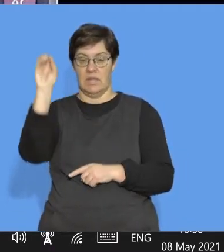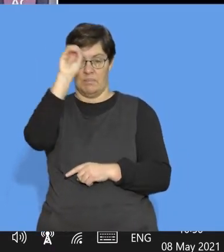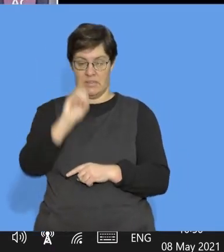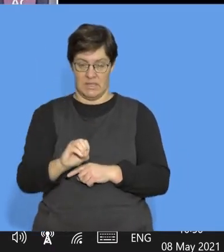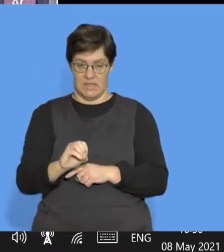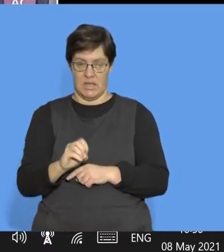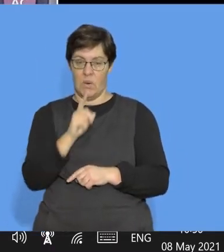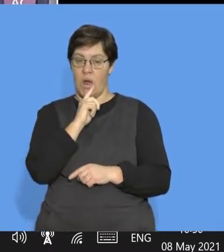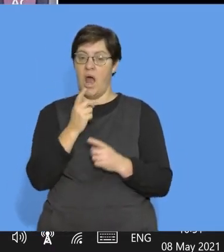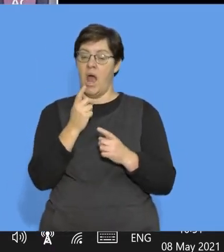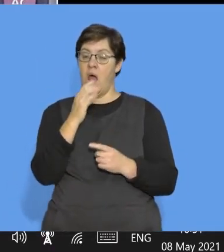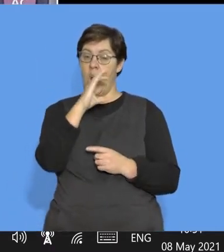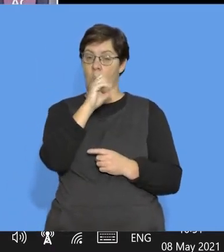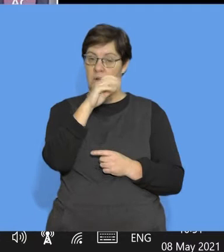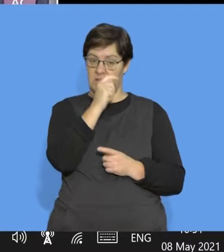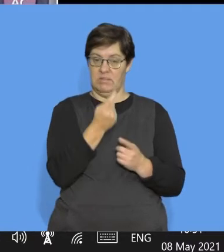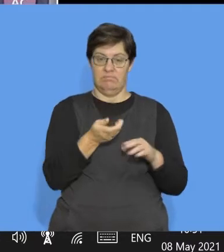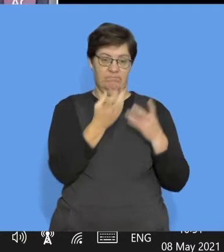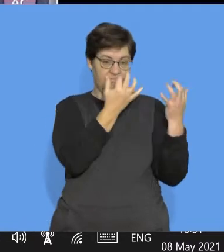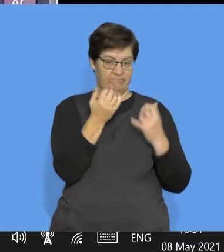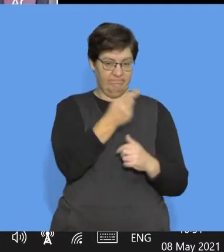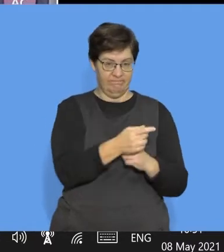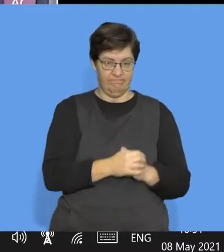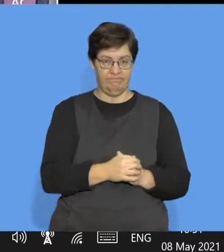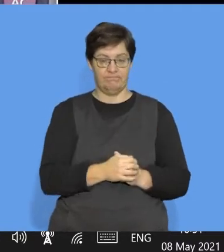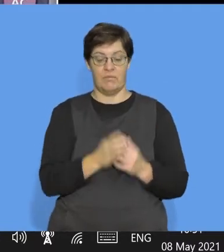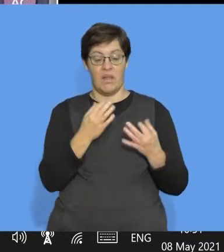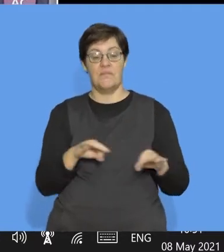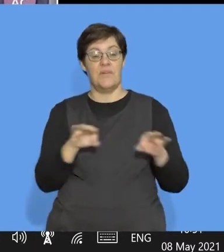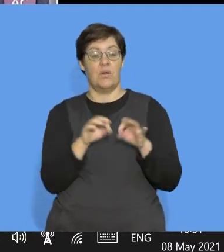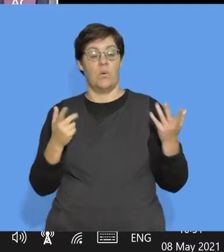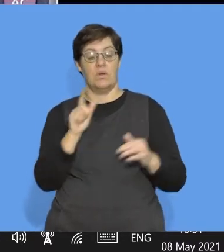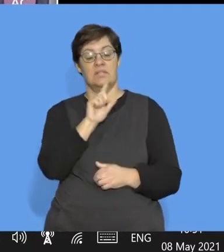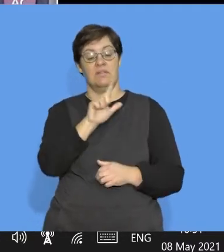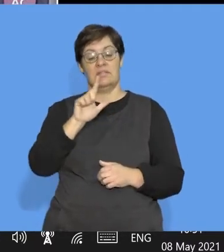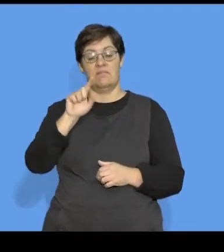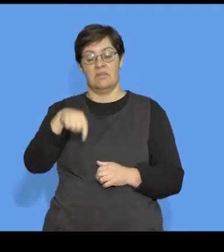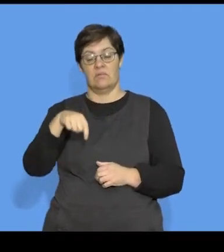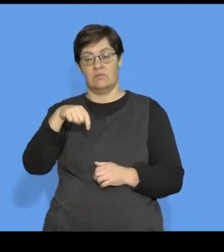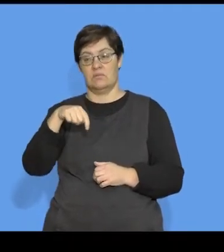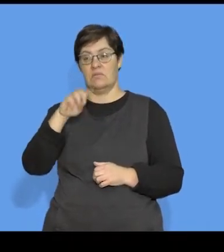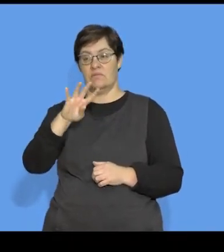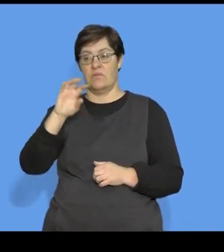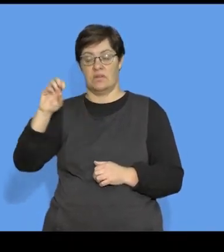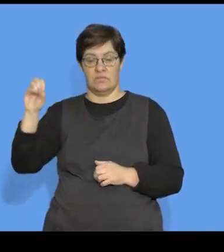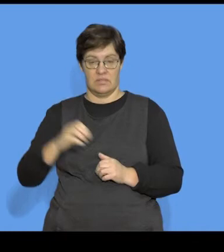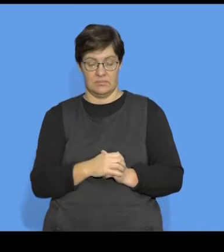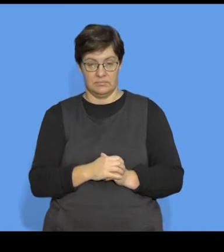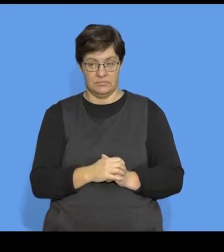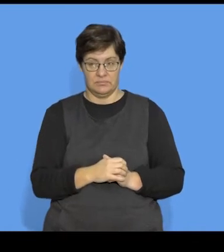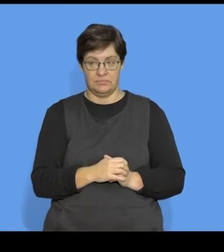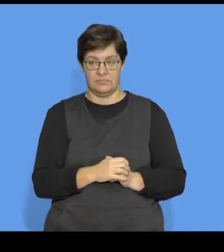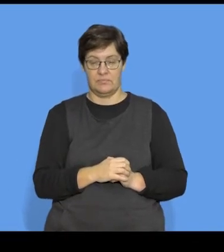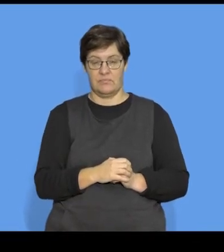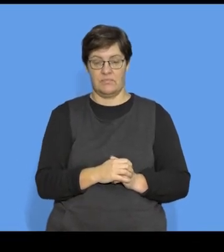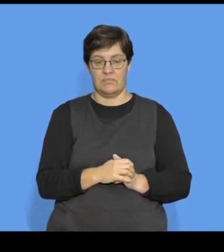because we're working it out on cost. And that will give you a value of 77,400. So there we go.